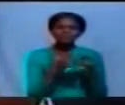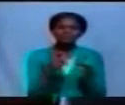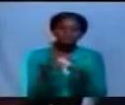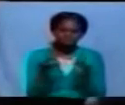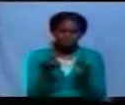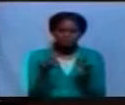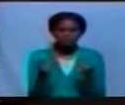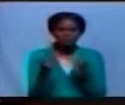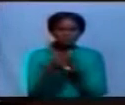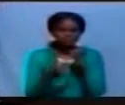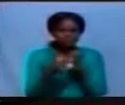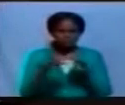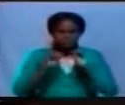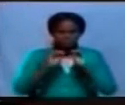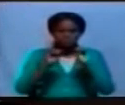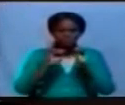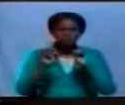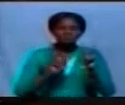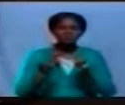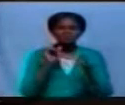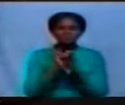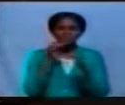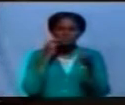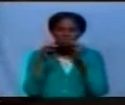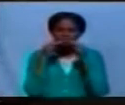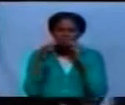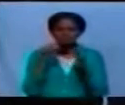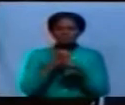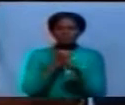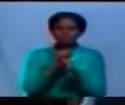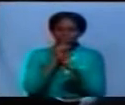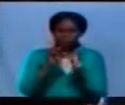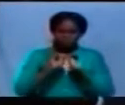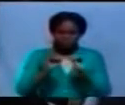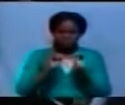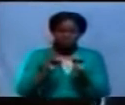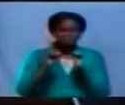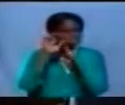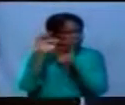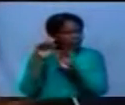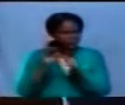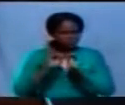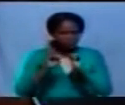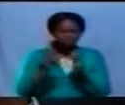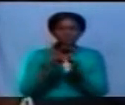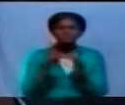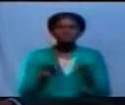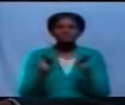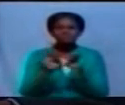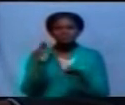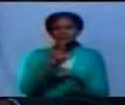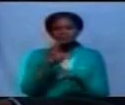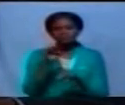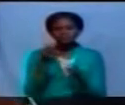also banks are going out there to reinforce that message by ensuring that they mentor them, they educate them, and they teach them the importance of the usage of